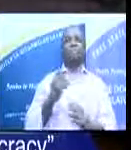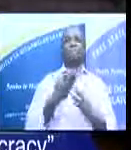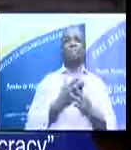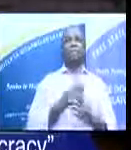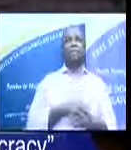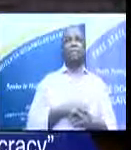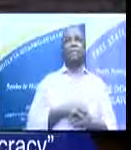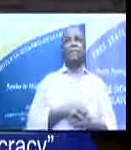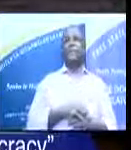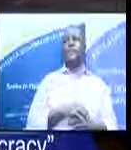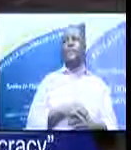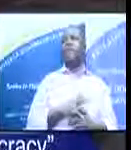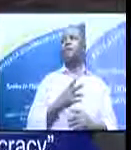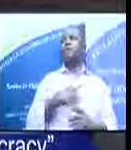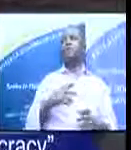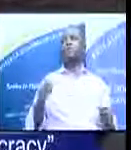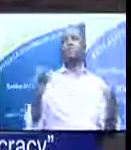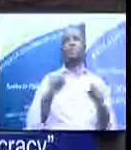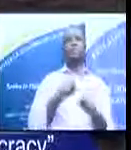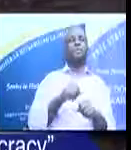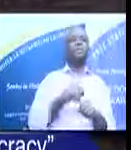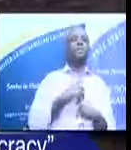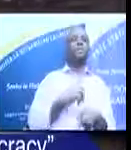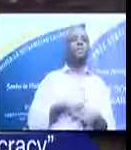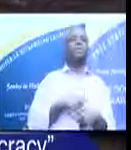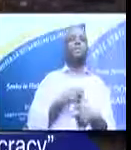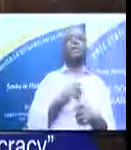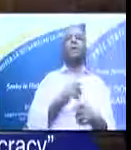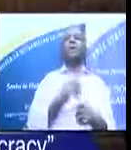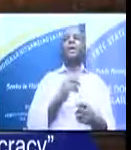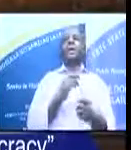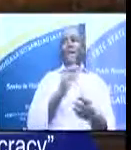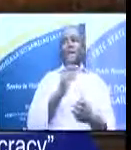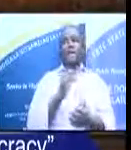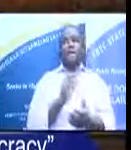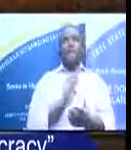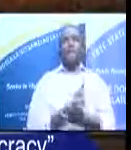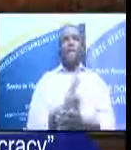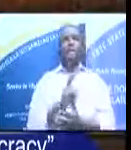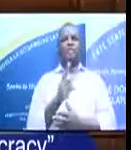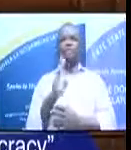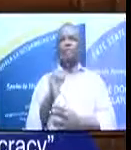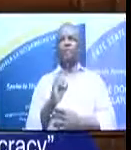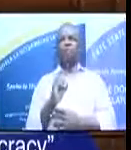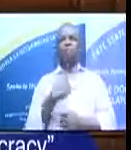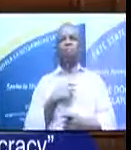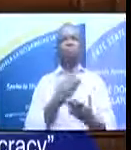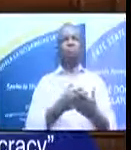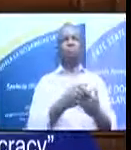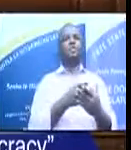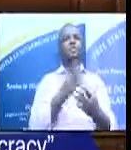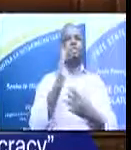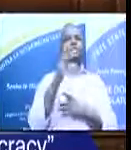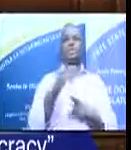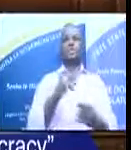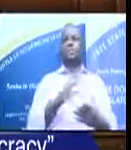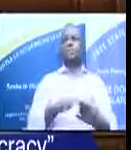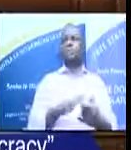and we will come back at 22:01 to continue with the second motion of the day.